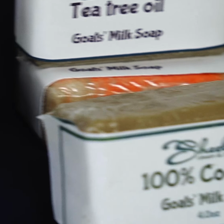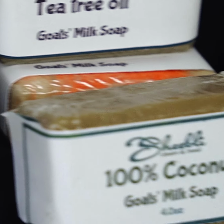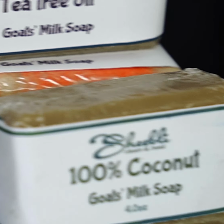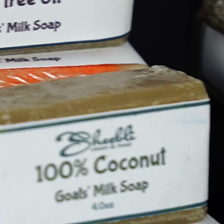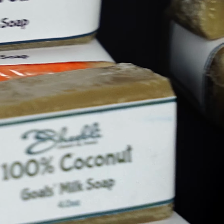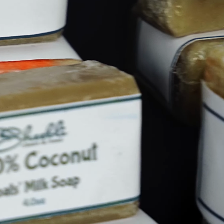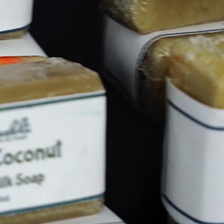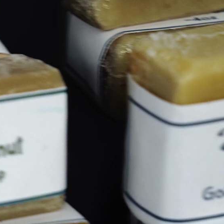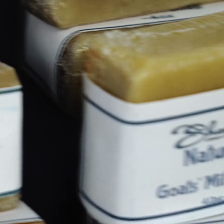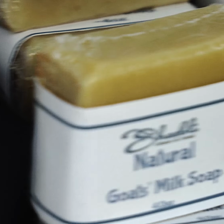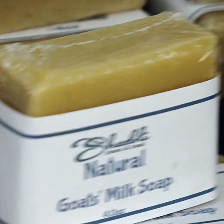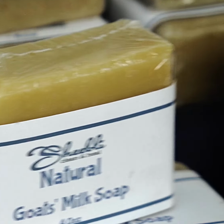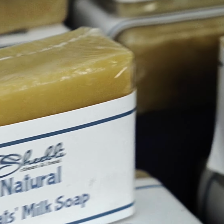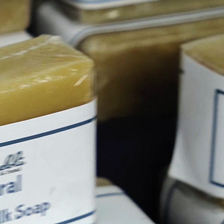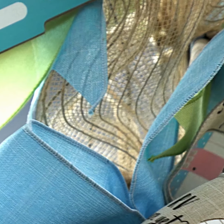Thank you.